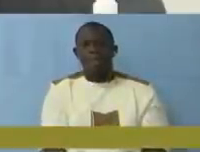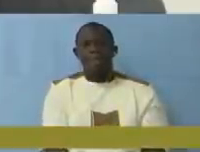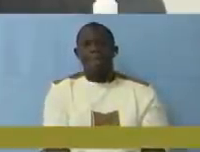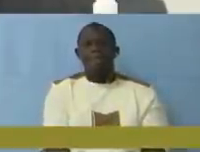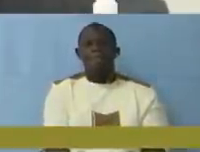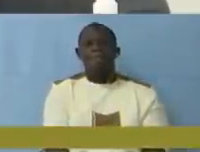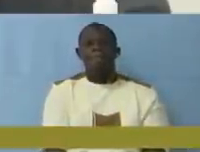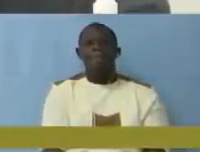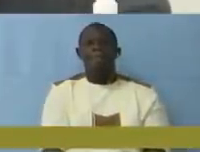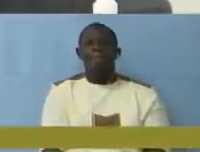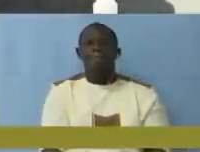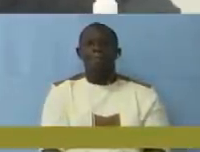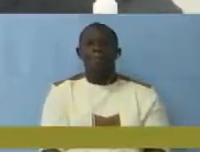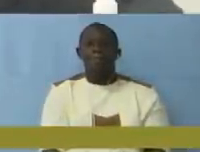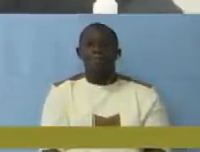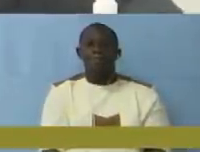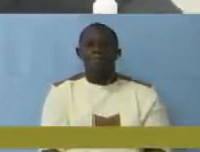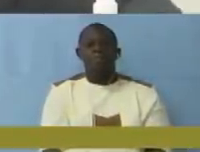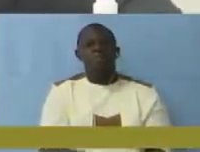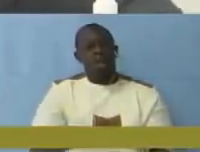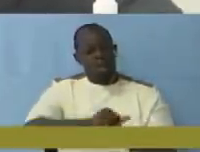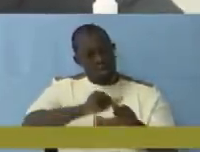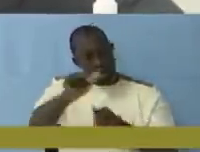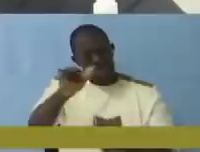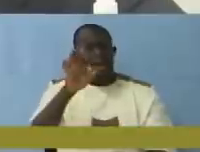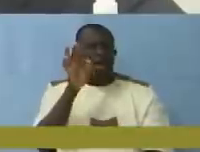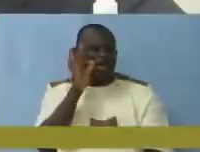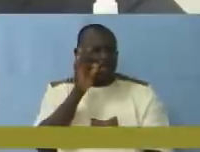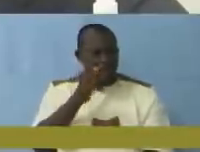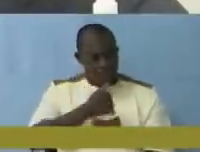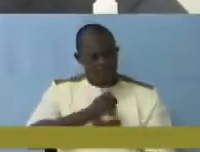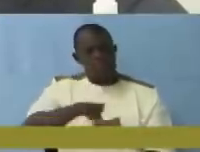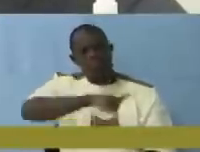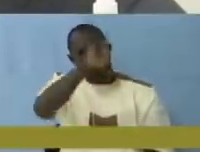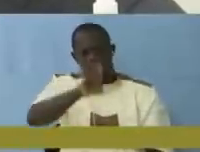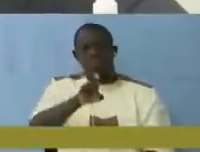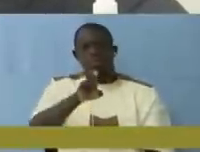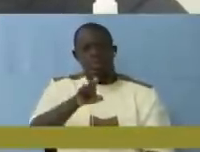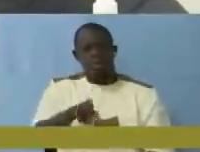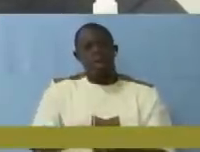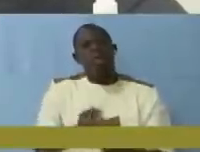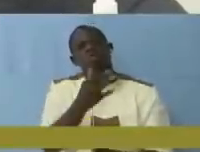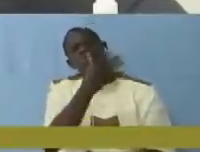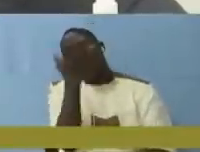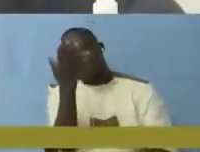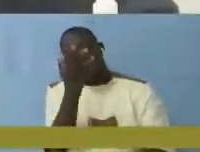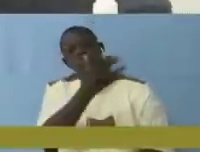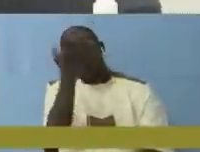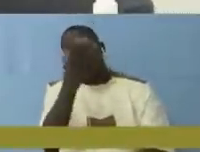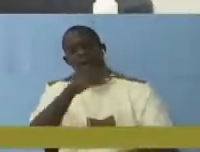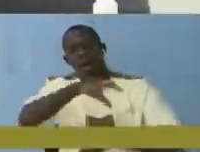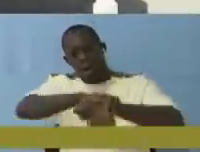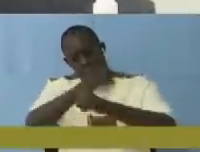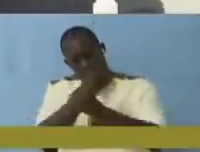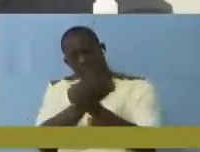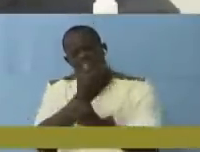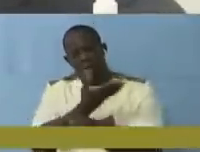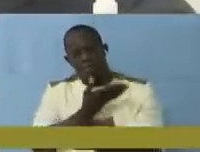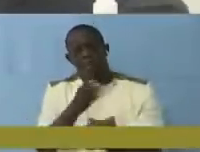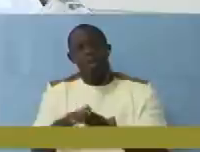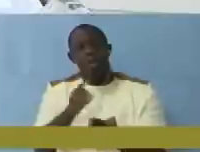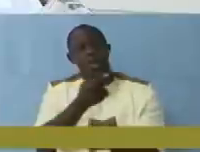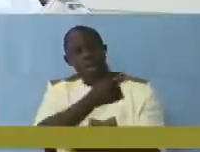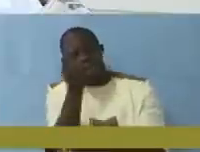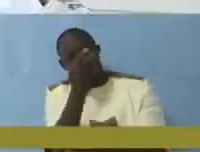The time I was talking to these people... just answer my question. Did you or did you not know they were arrested? Some were arrested. And where were they